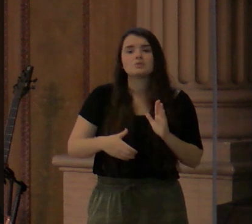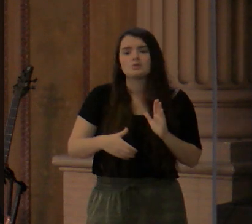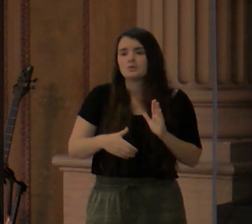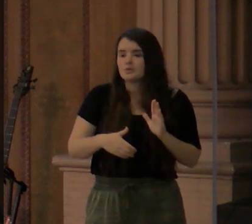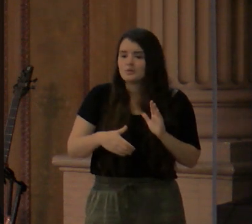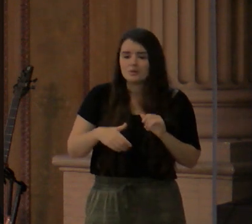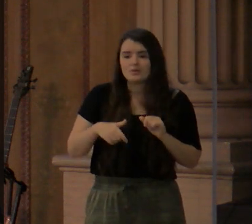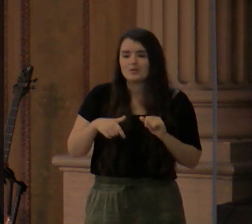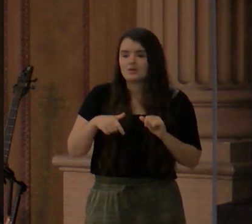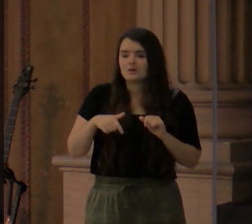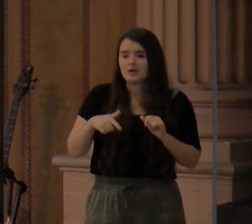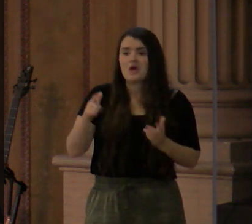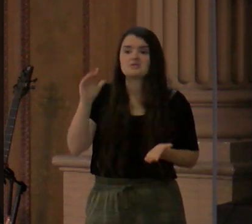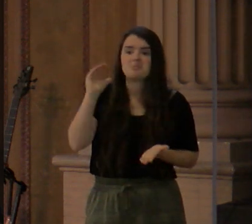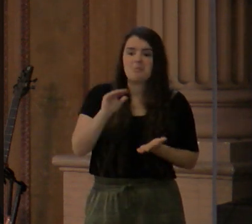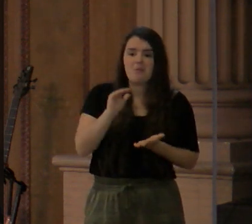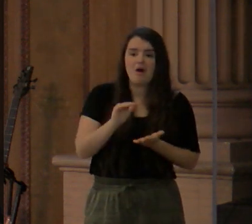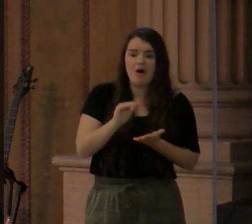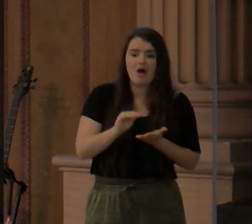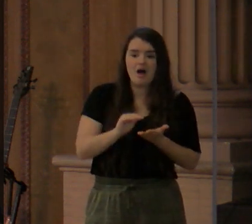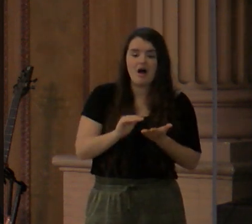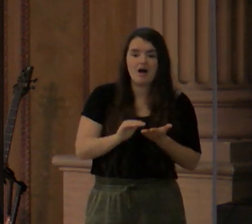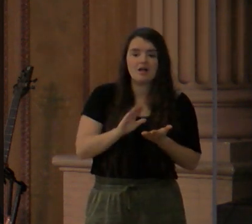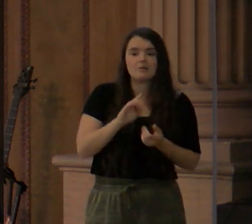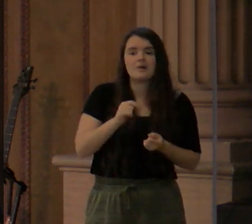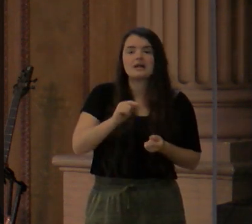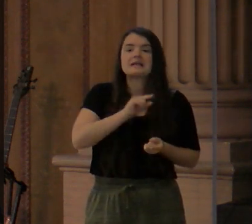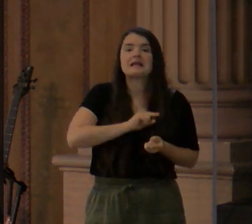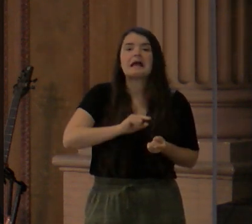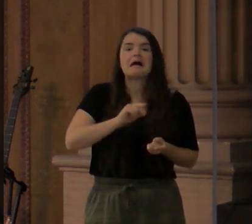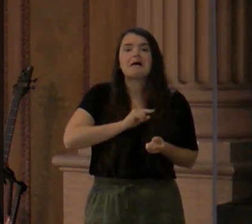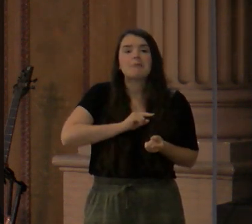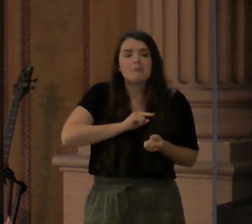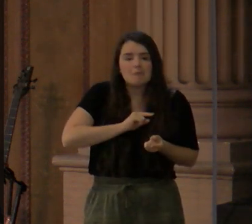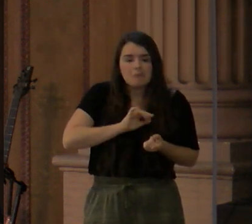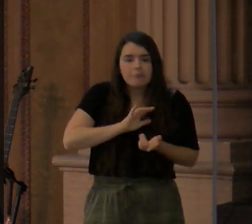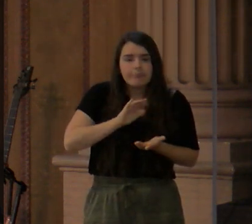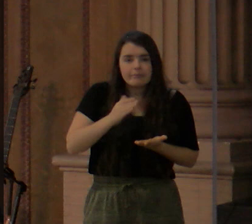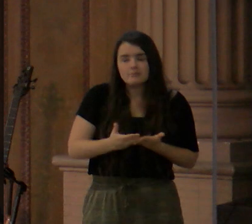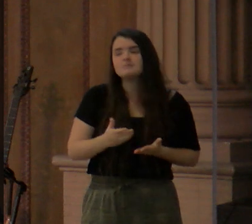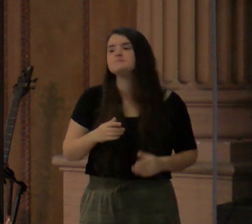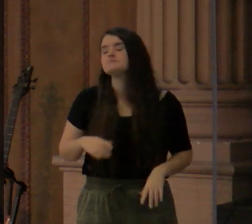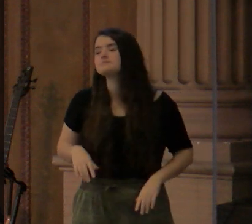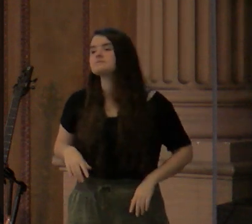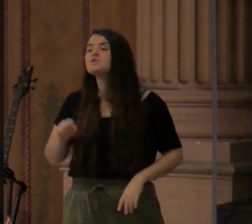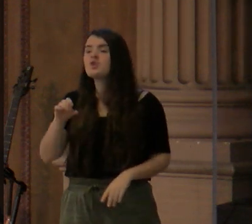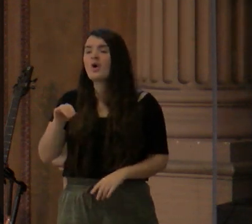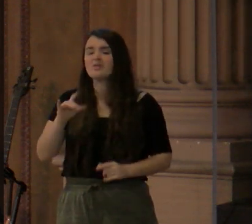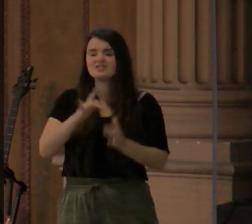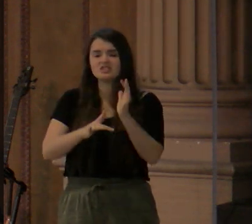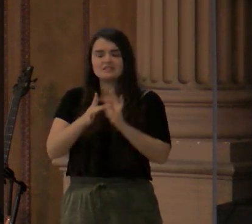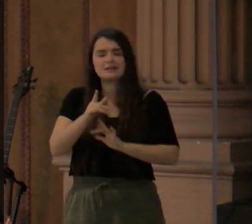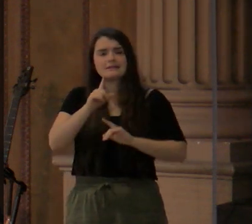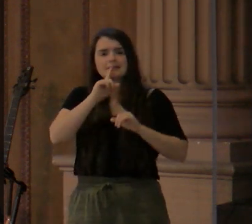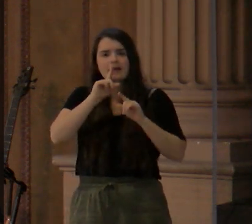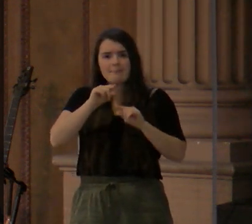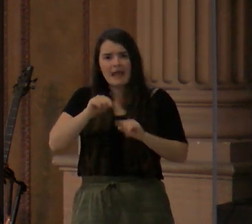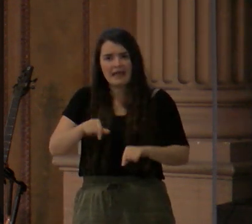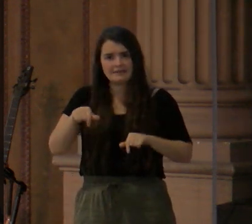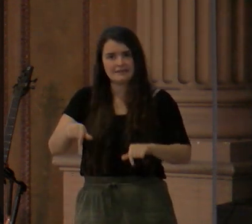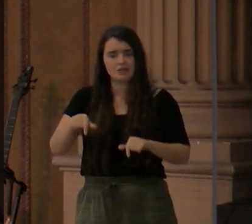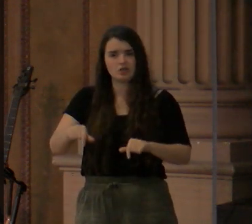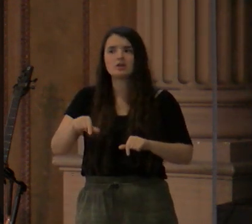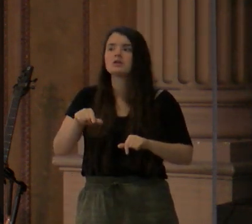standard packed into just these few chapters. And the commands that Jesus gives in this sermon are harder to keep than the seemingly